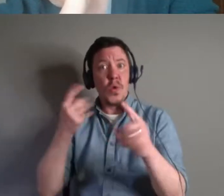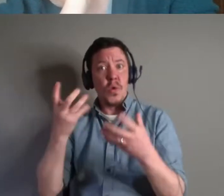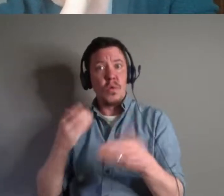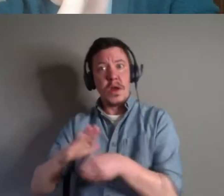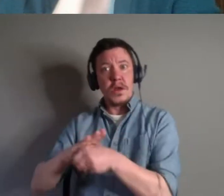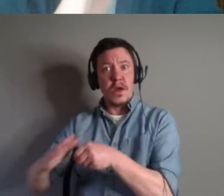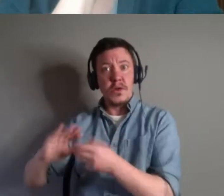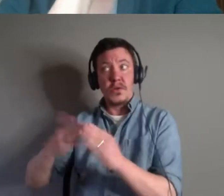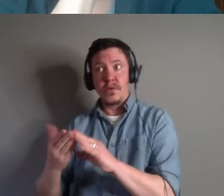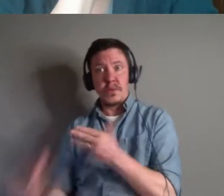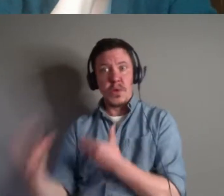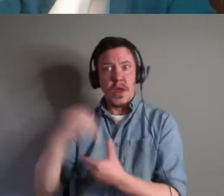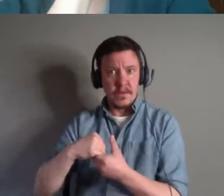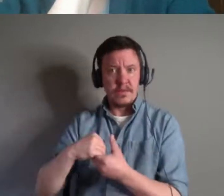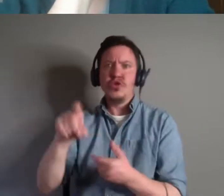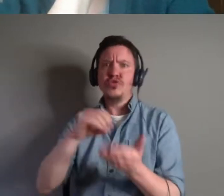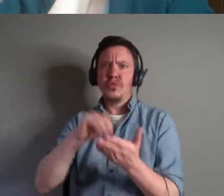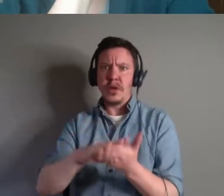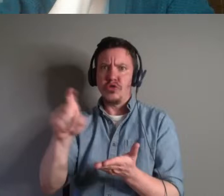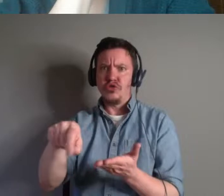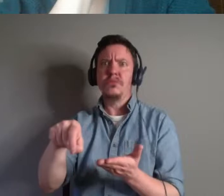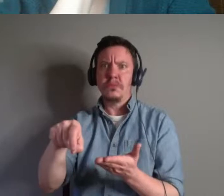And yeah.